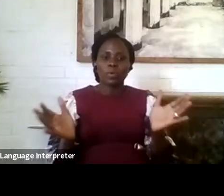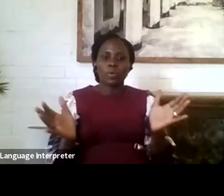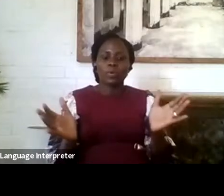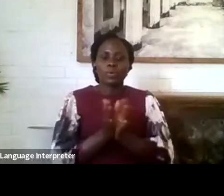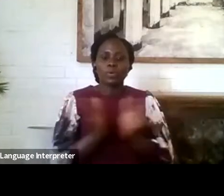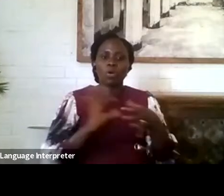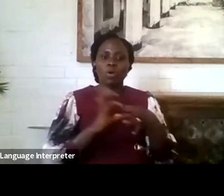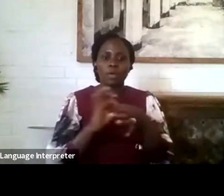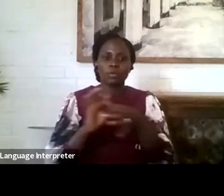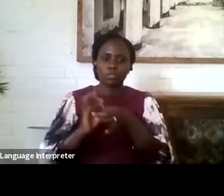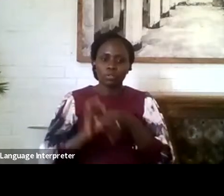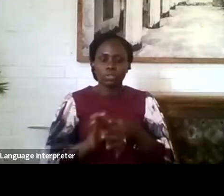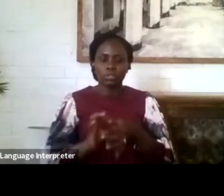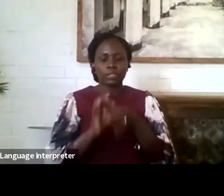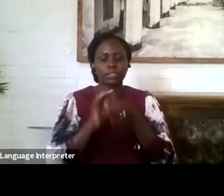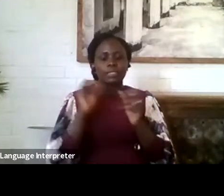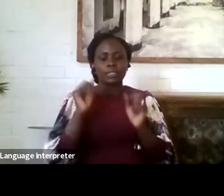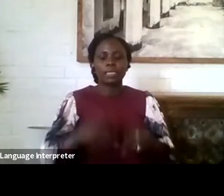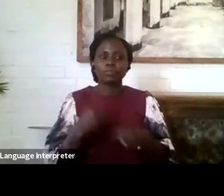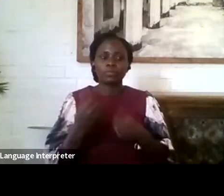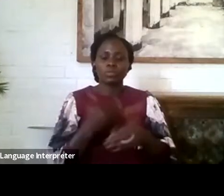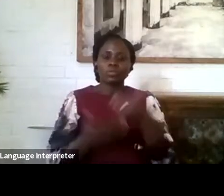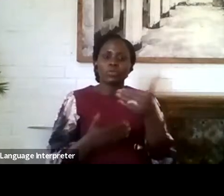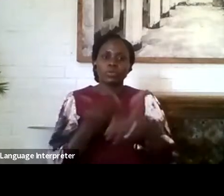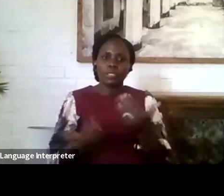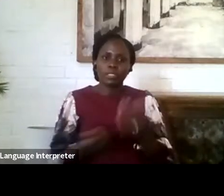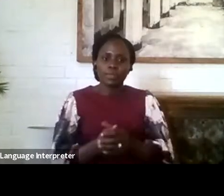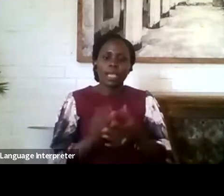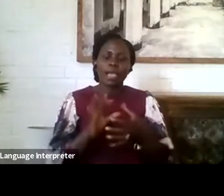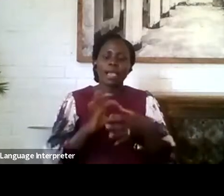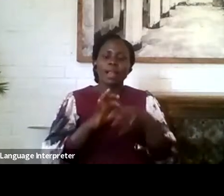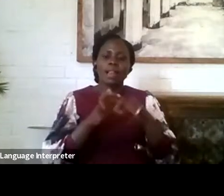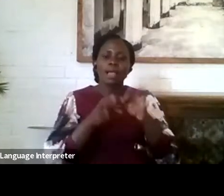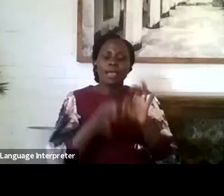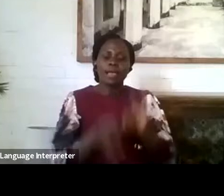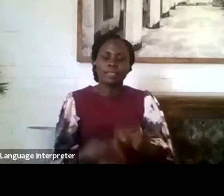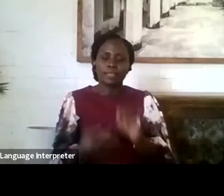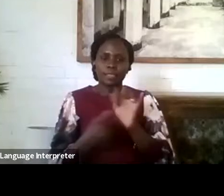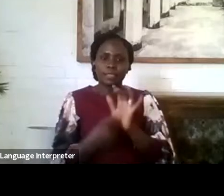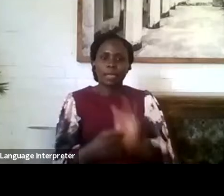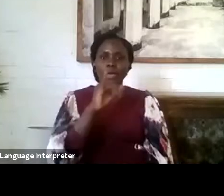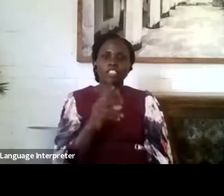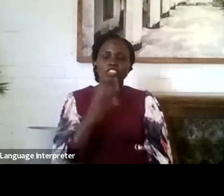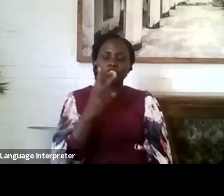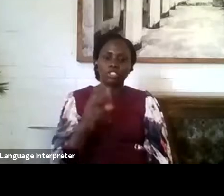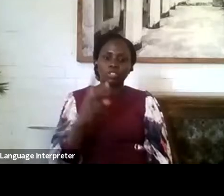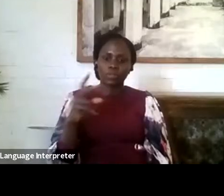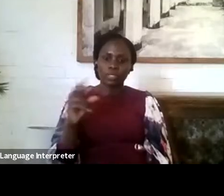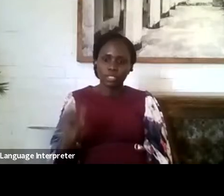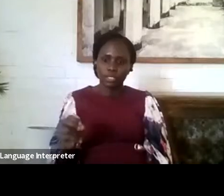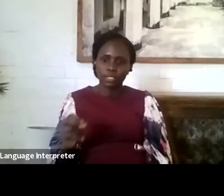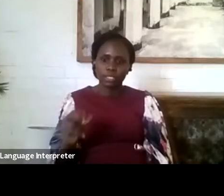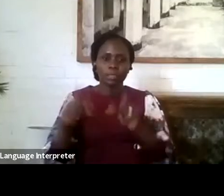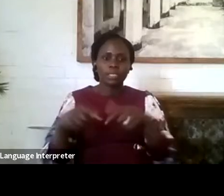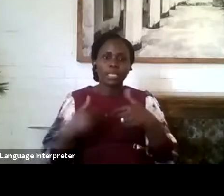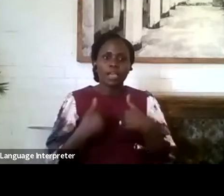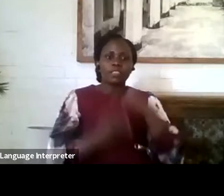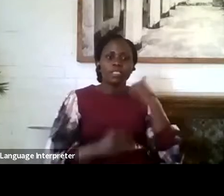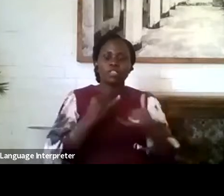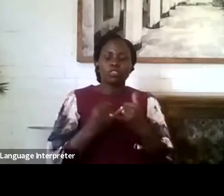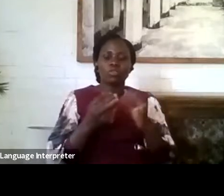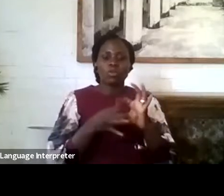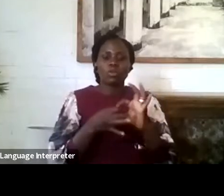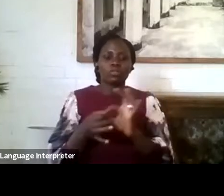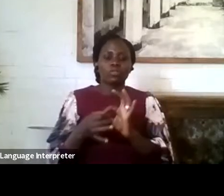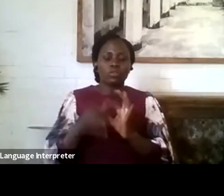the progress. Alliances such as the ID 2020, which is seeking to build international coalitions of governments, private